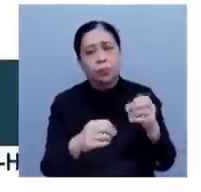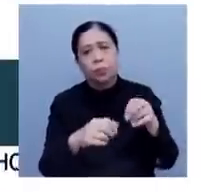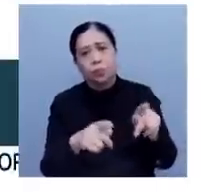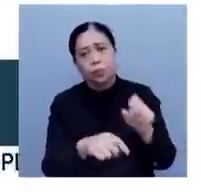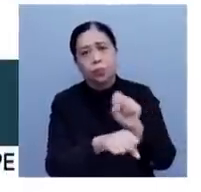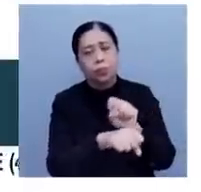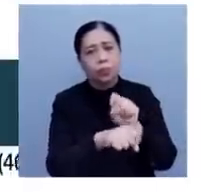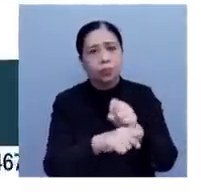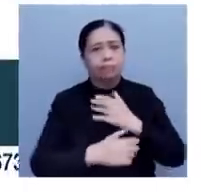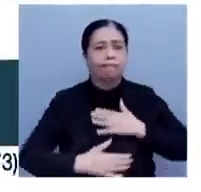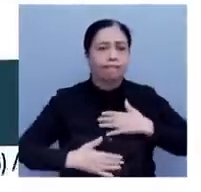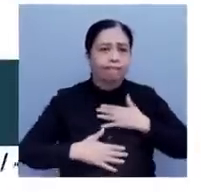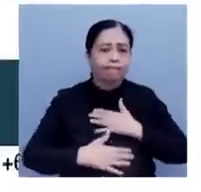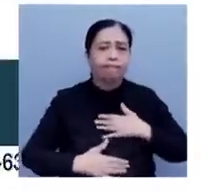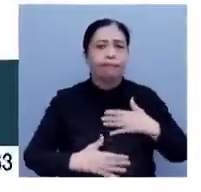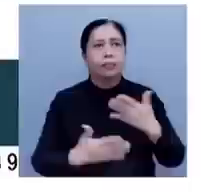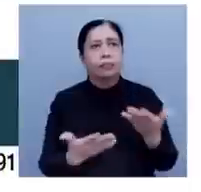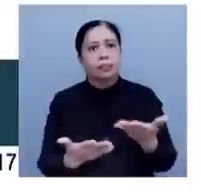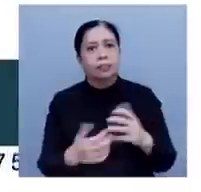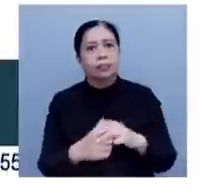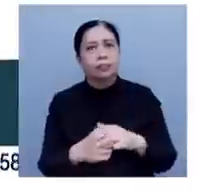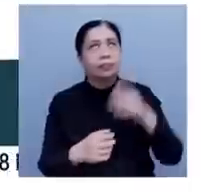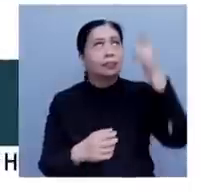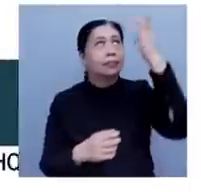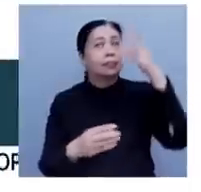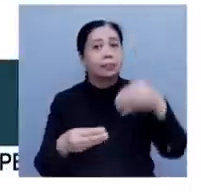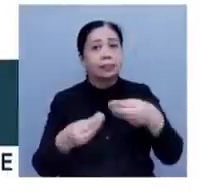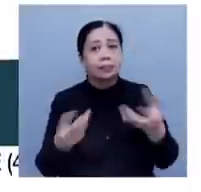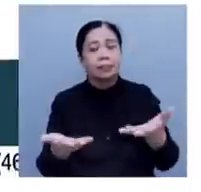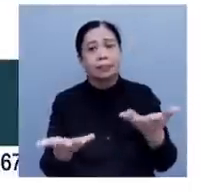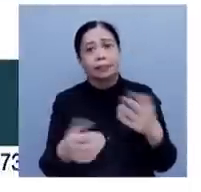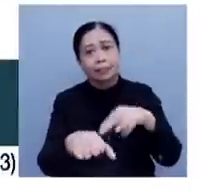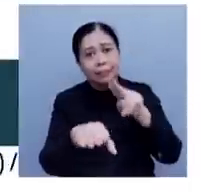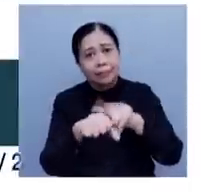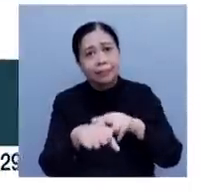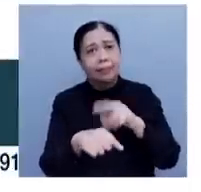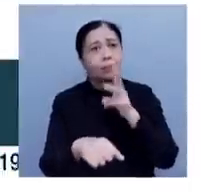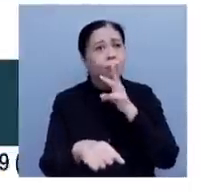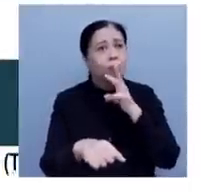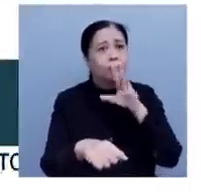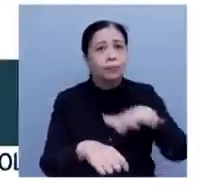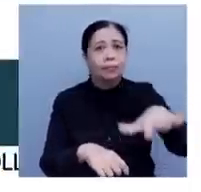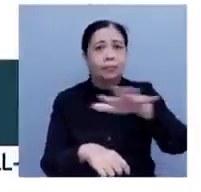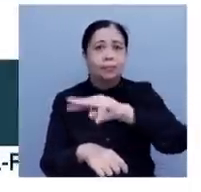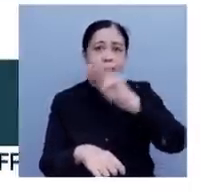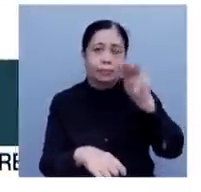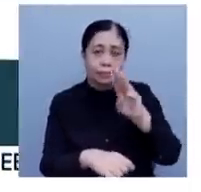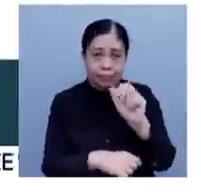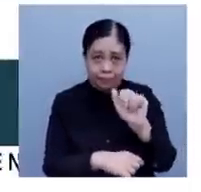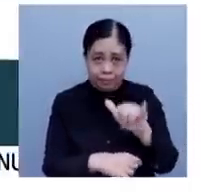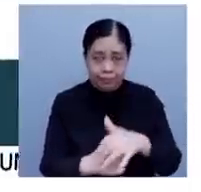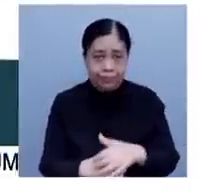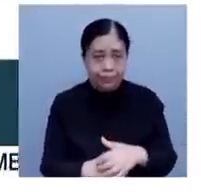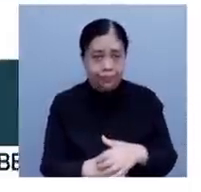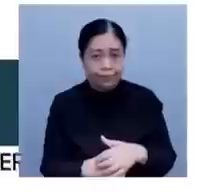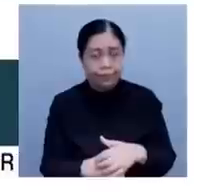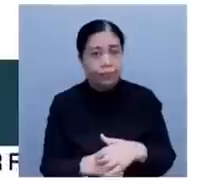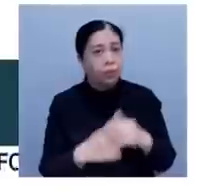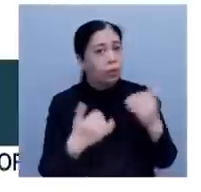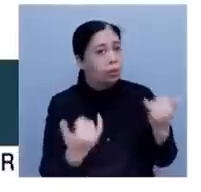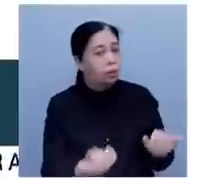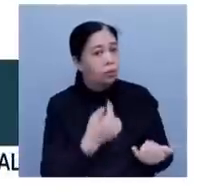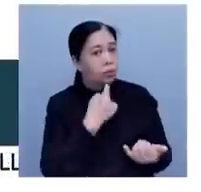to enjoy the God-given public waters of Manila Bay. And now you're saying those